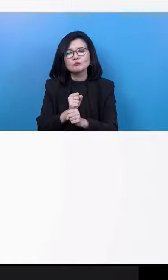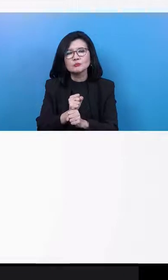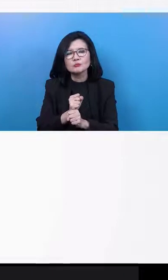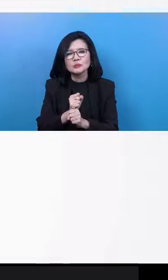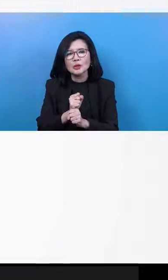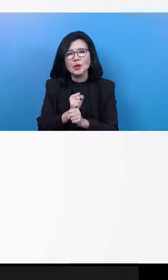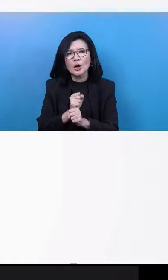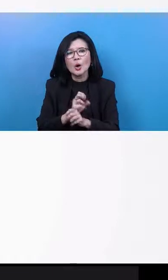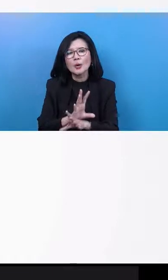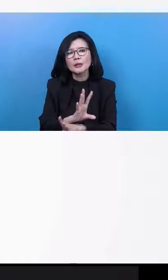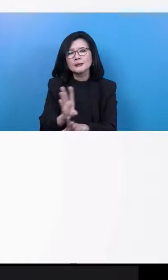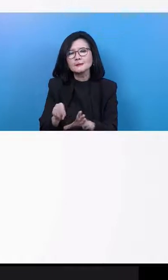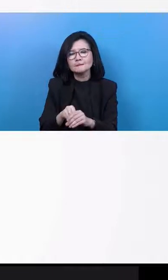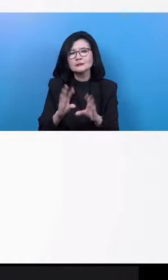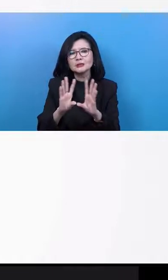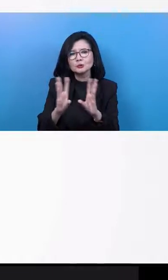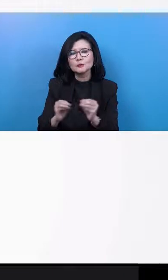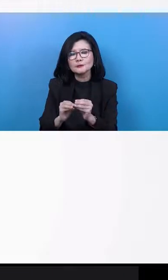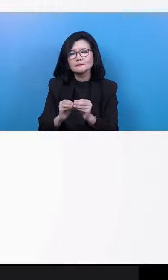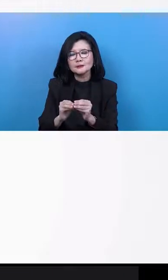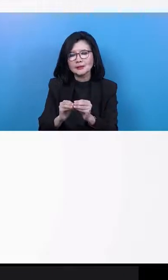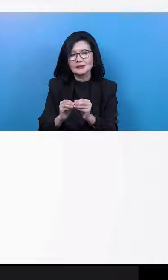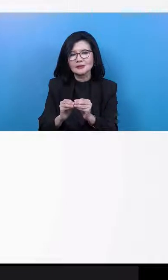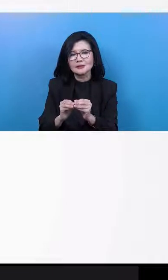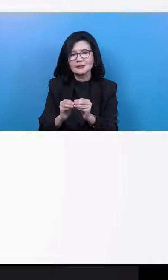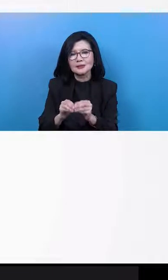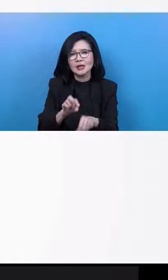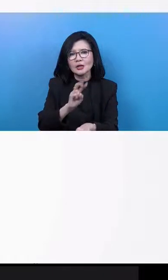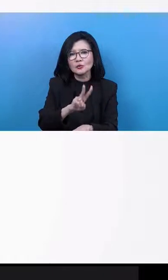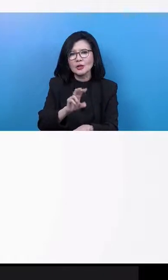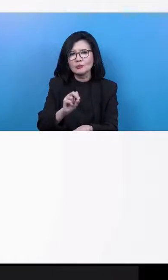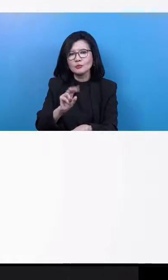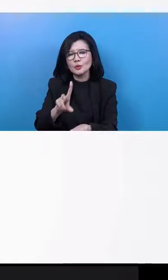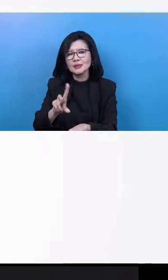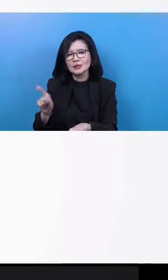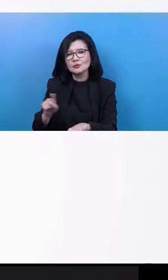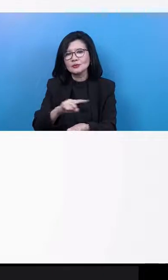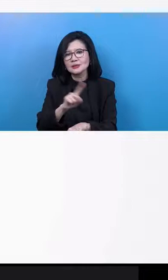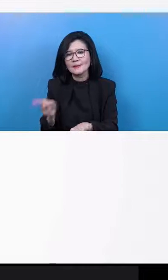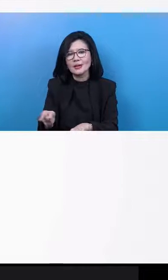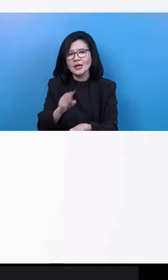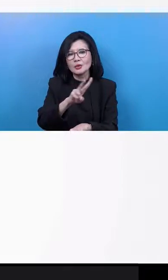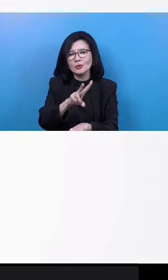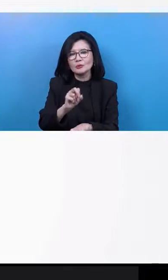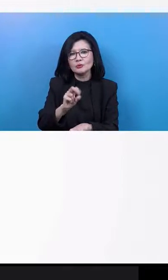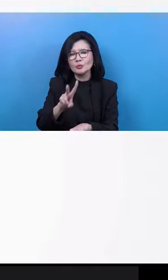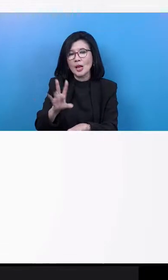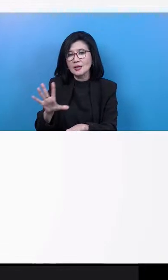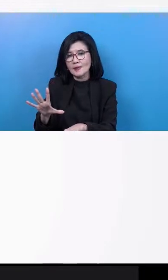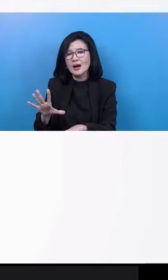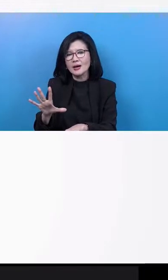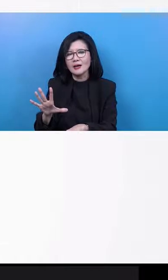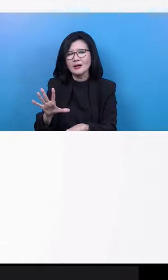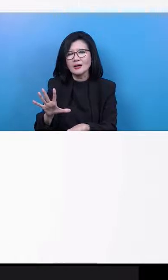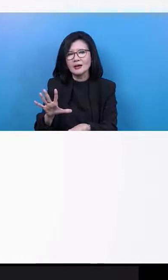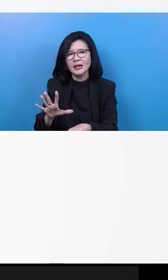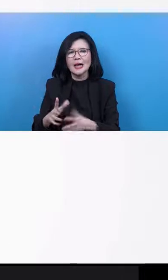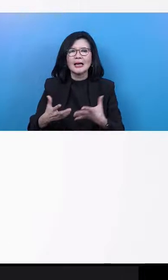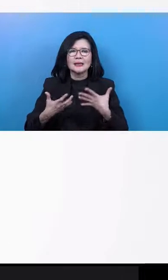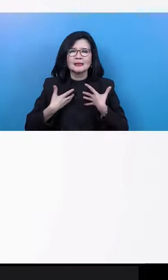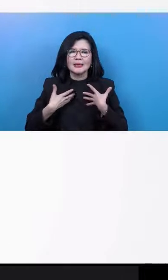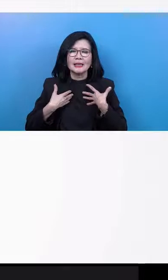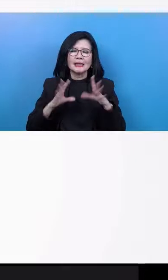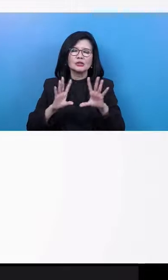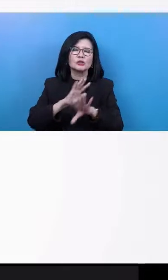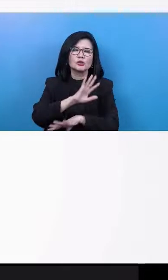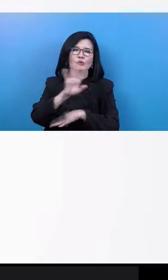2021 to 2025, which will incorporate gender lens to achieve more inclusive disaster management. To conclude, I would like to